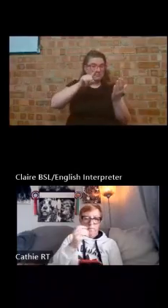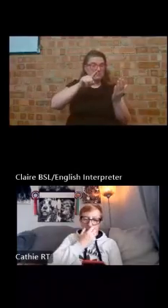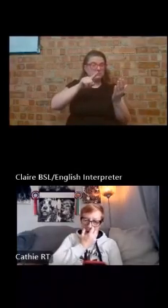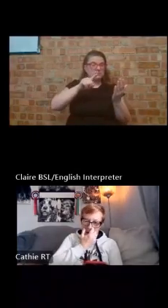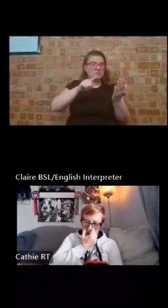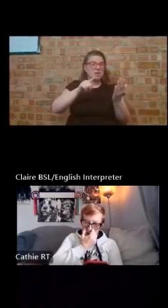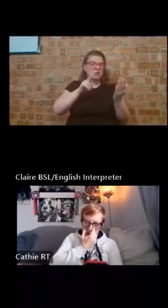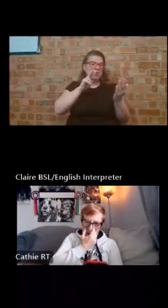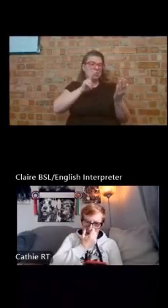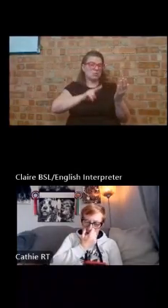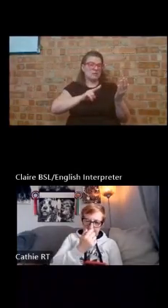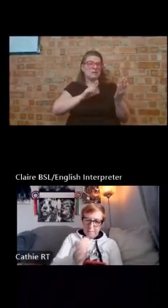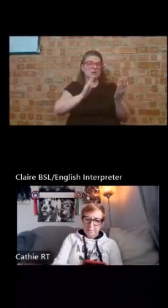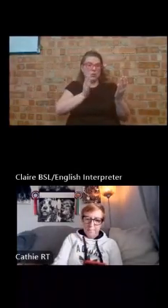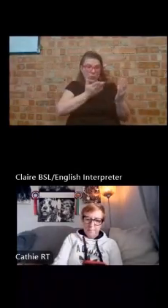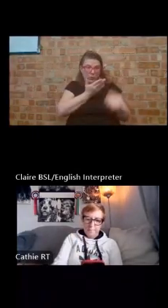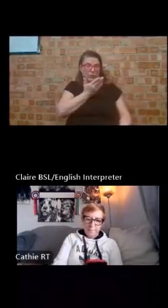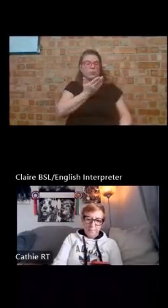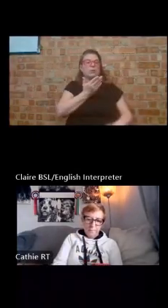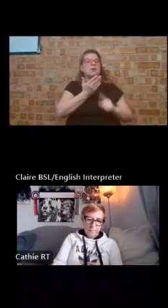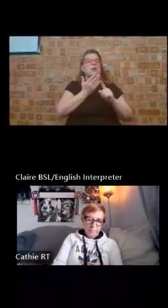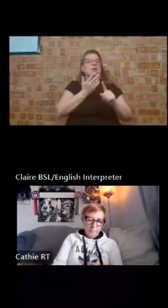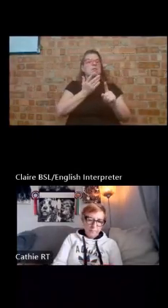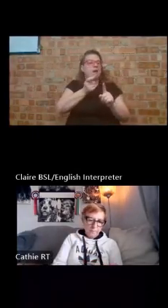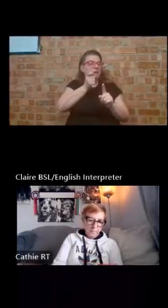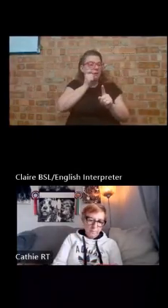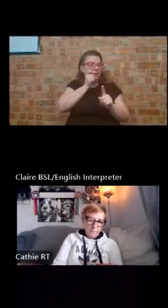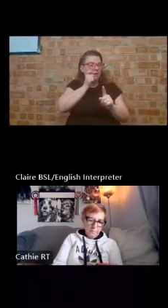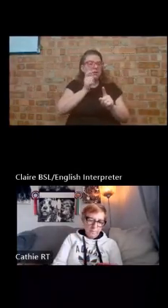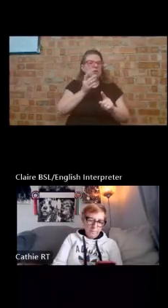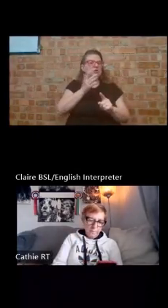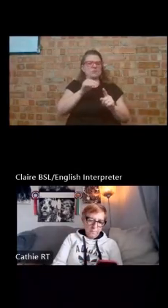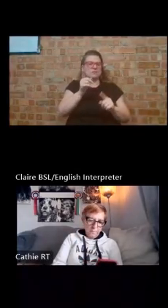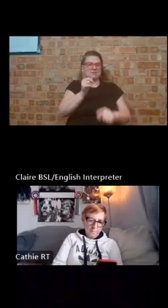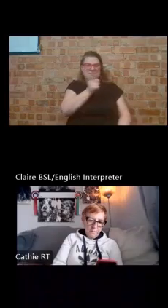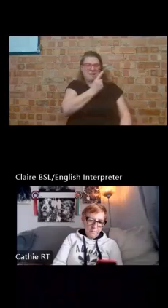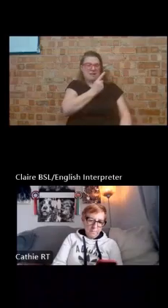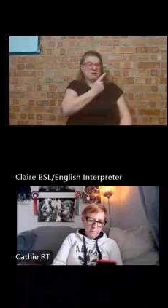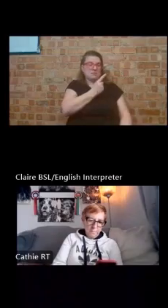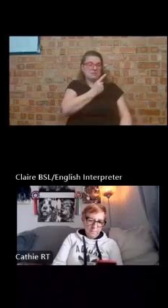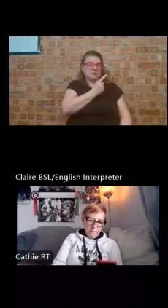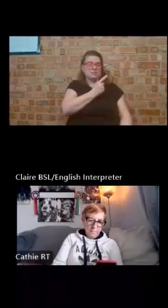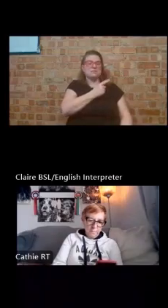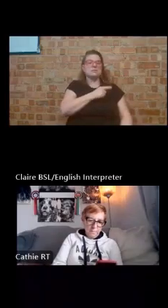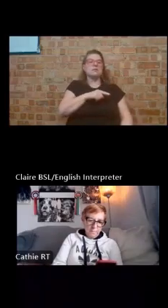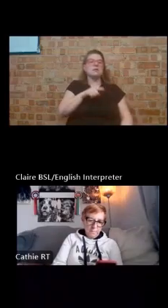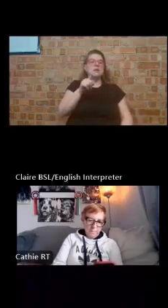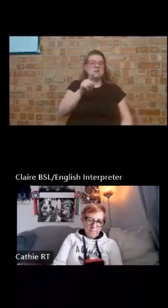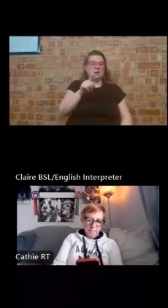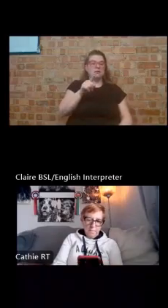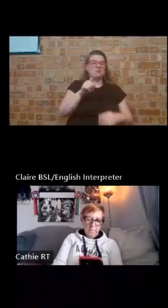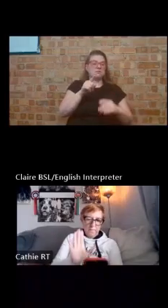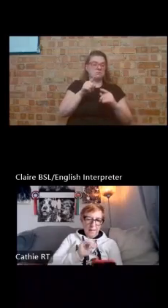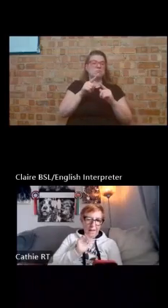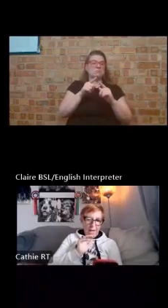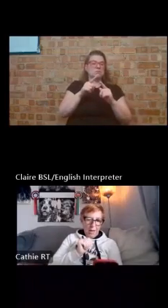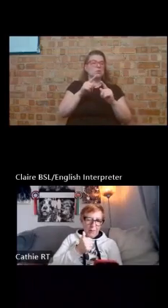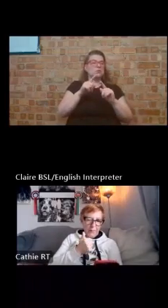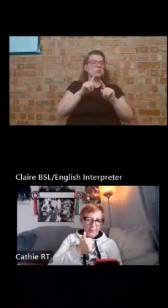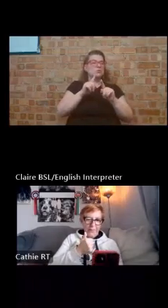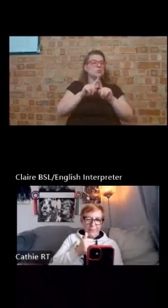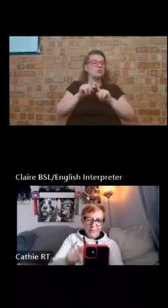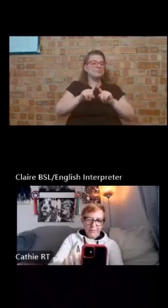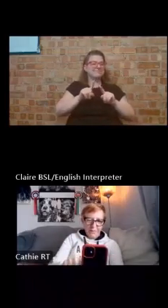I should say the idle opacity. If you tap on idle opacity, it's just a slider at the top that you can slide up and down. I would slide that up to 100%, as I